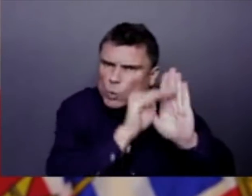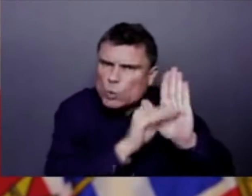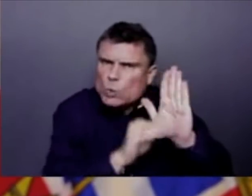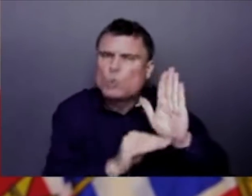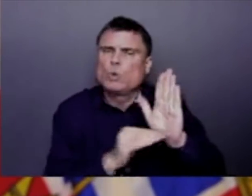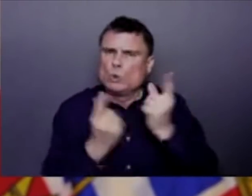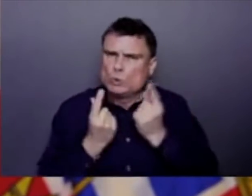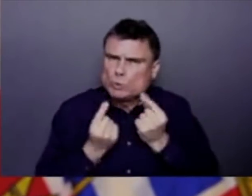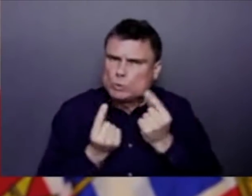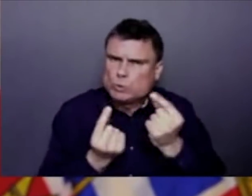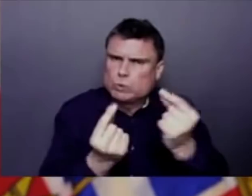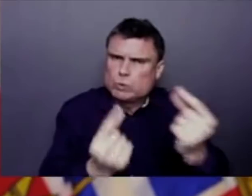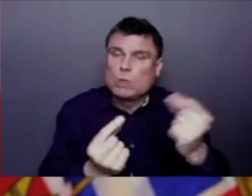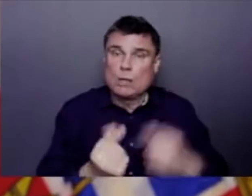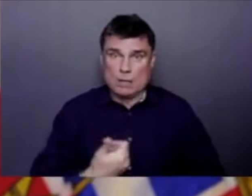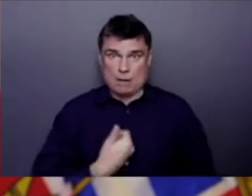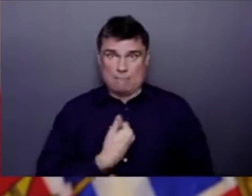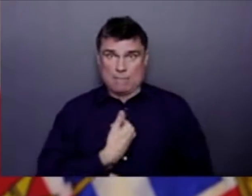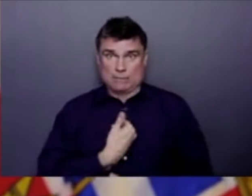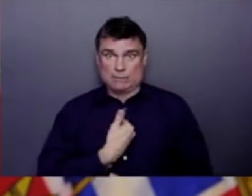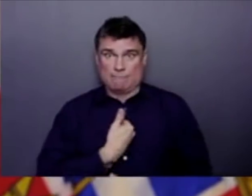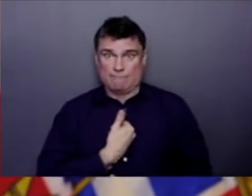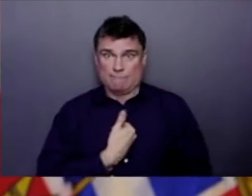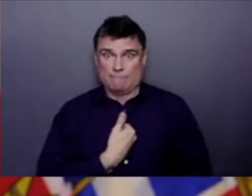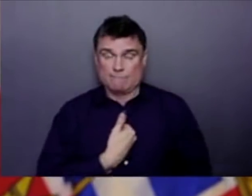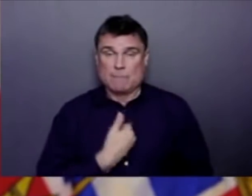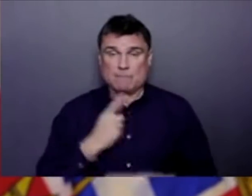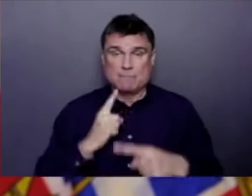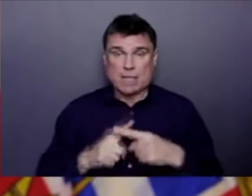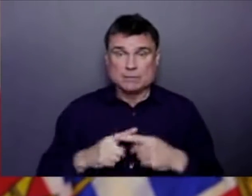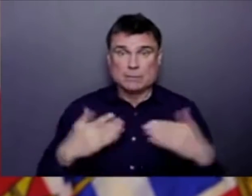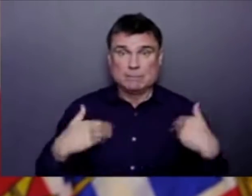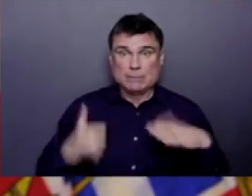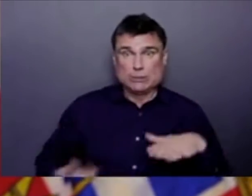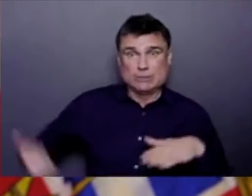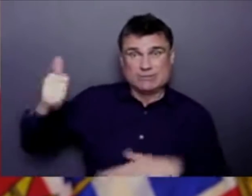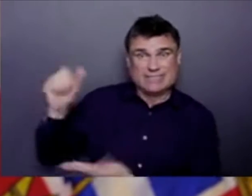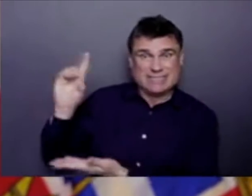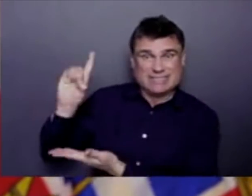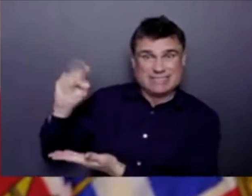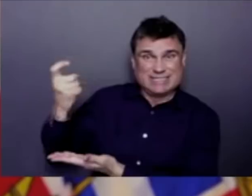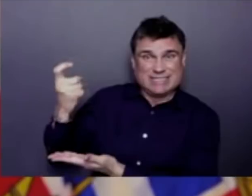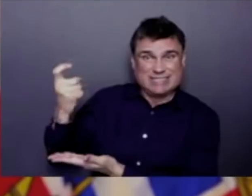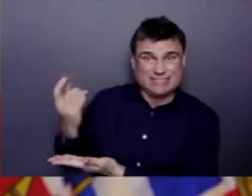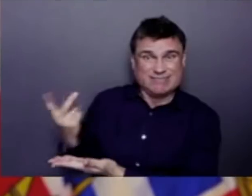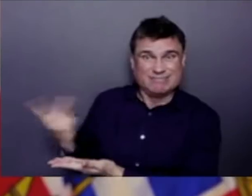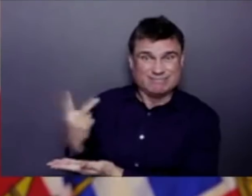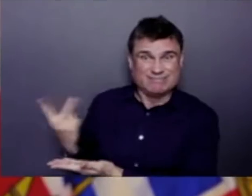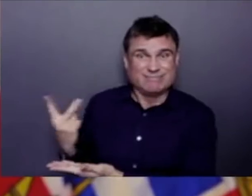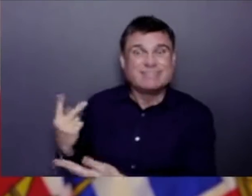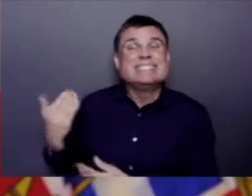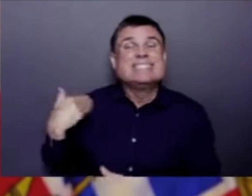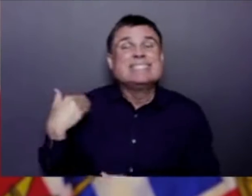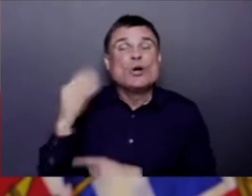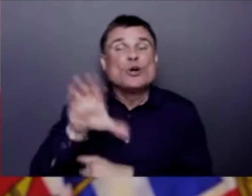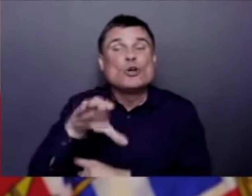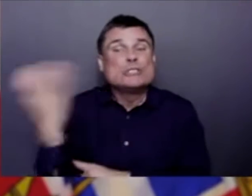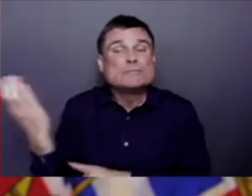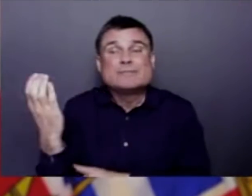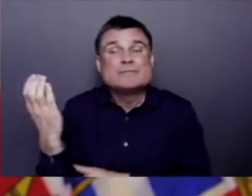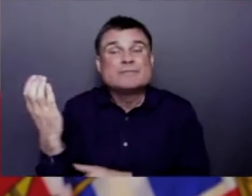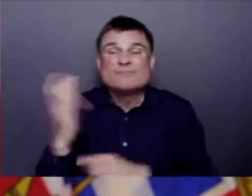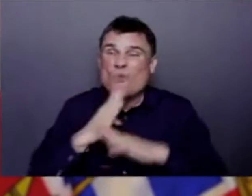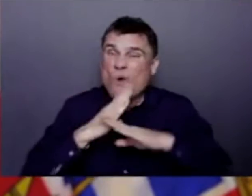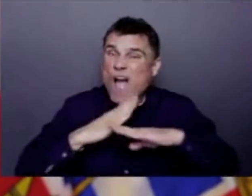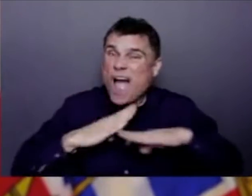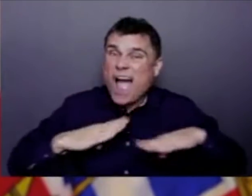holiday, at least from a social perspective, with our immediate household, or if you live alone, with one or two of your